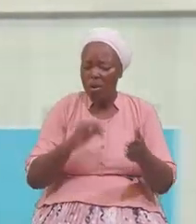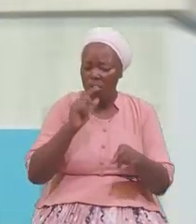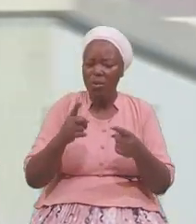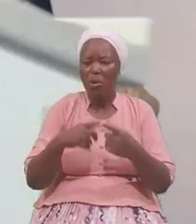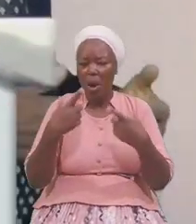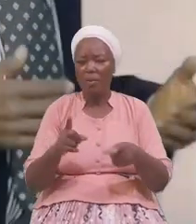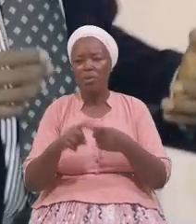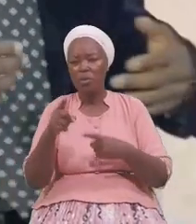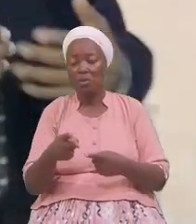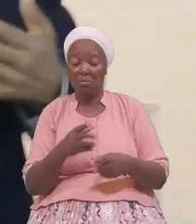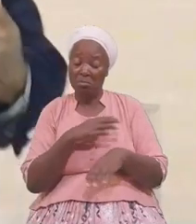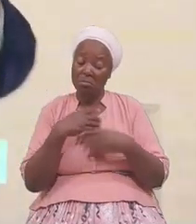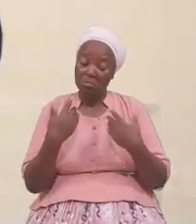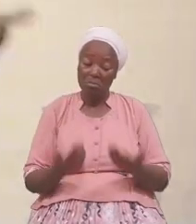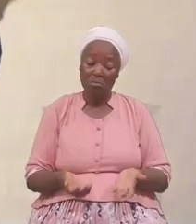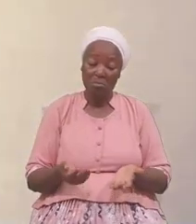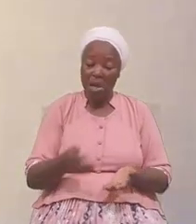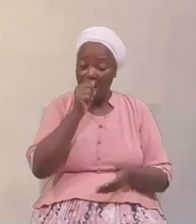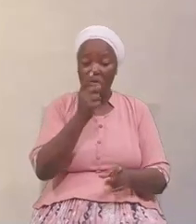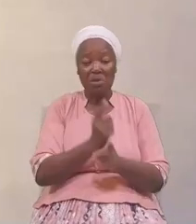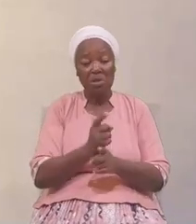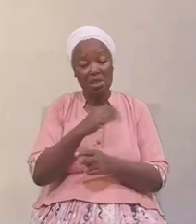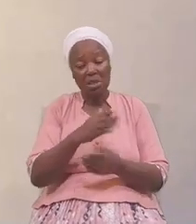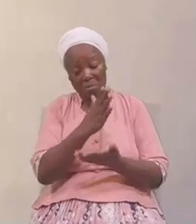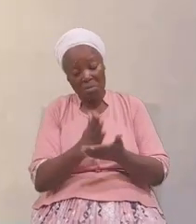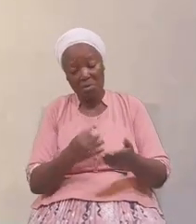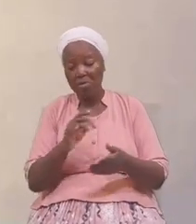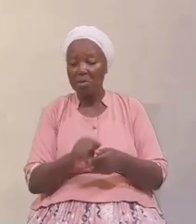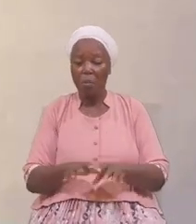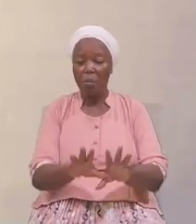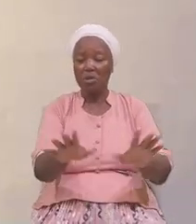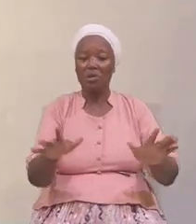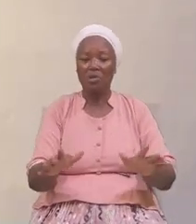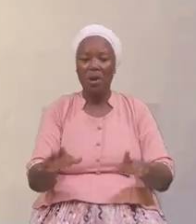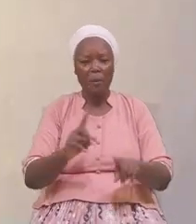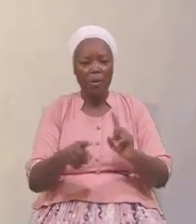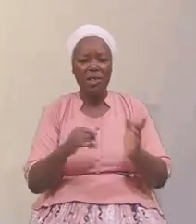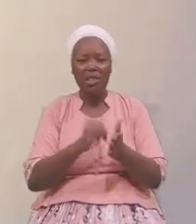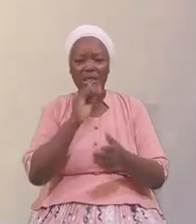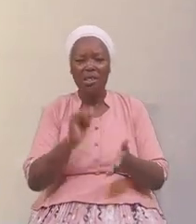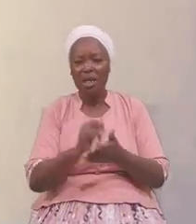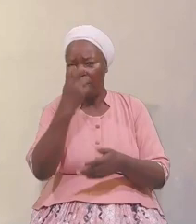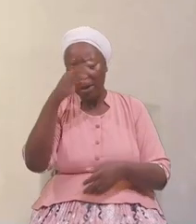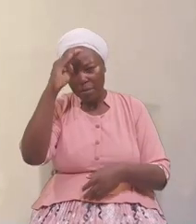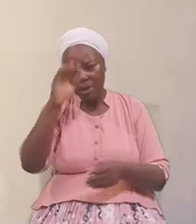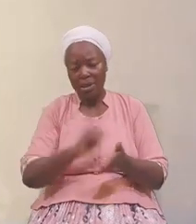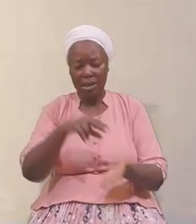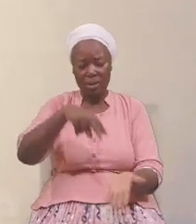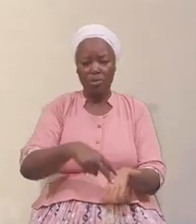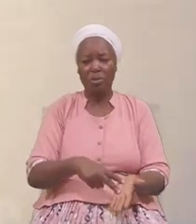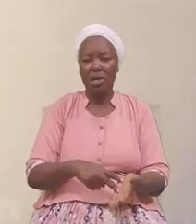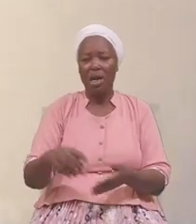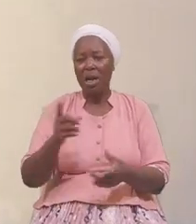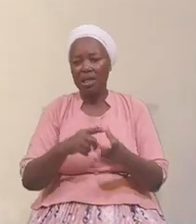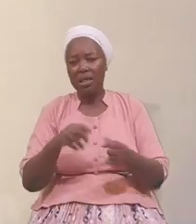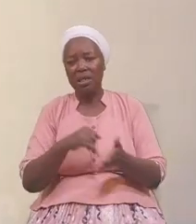to you? Well, I'm just a part of the multitude. It's the man that rises up. It's the man